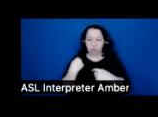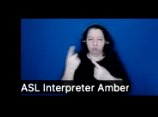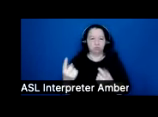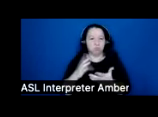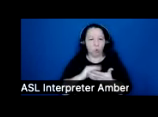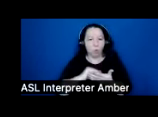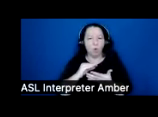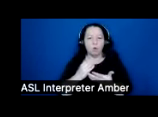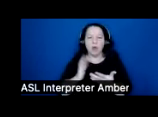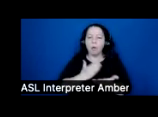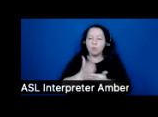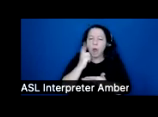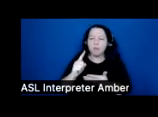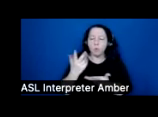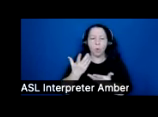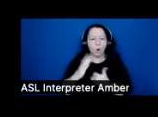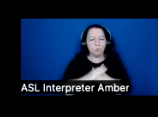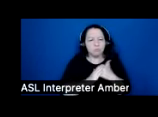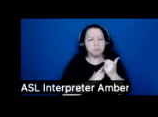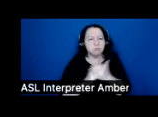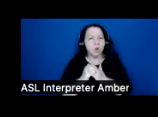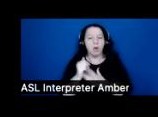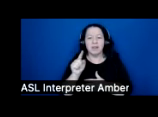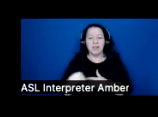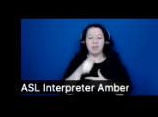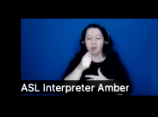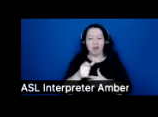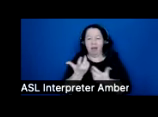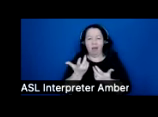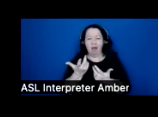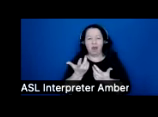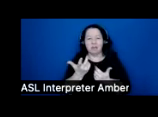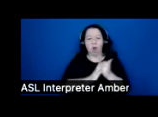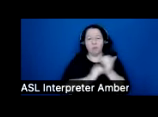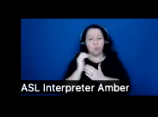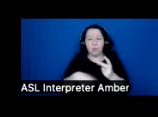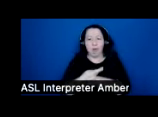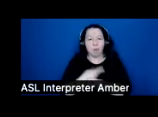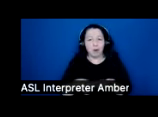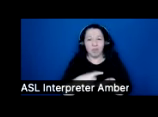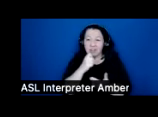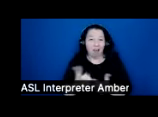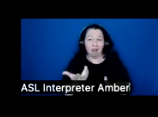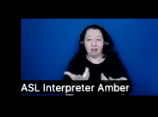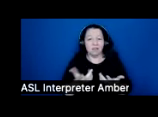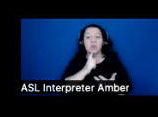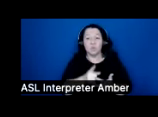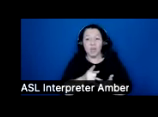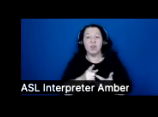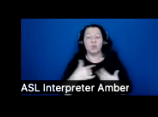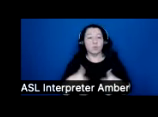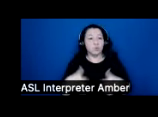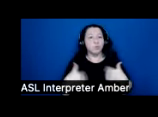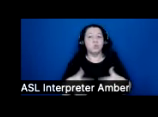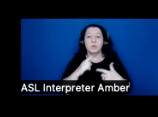that right to comfort. This is not these are not comforting conversations. These are real conversations that we're having and that we